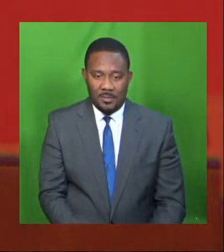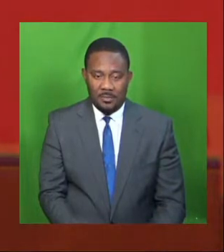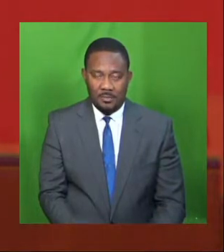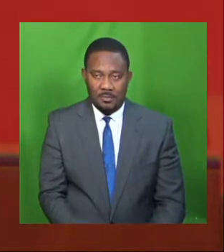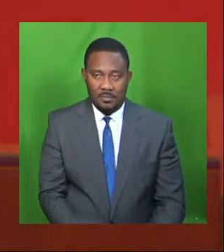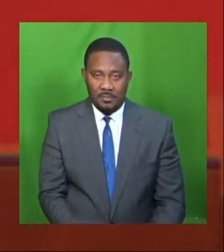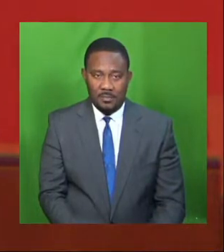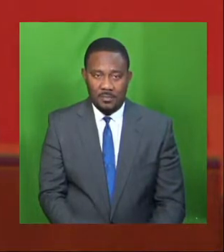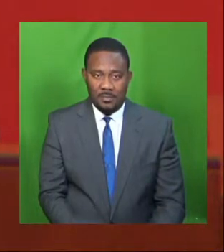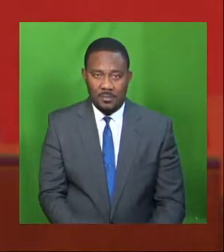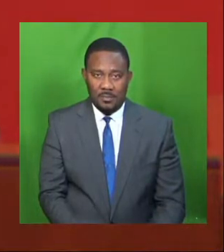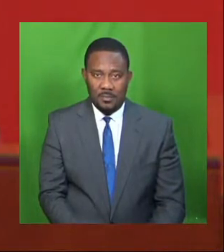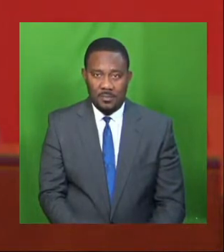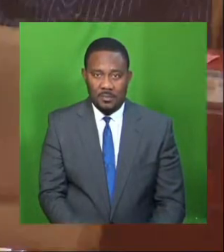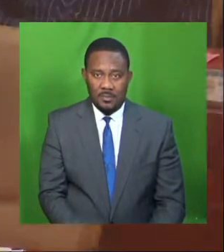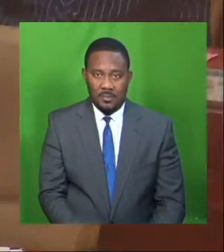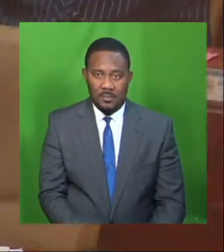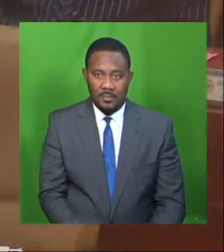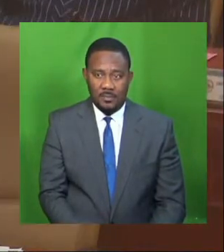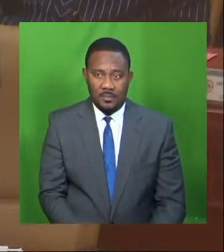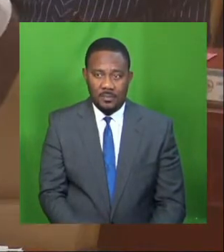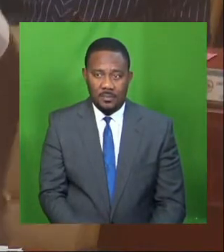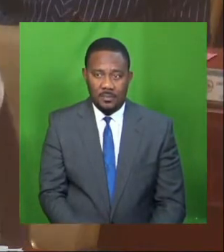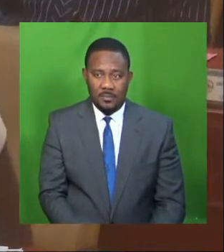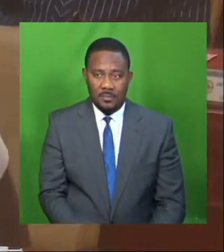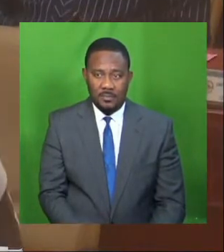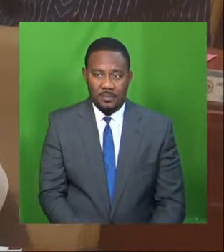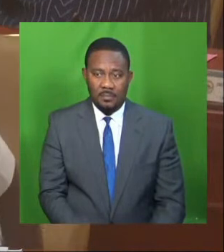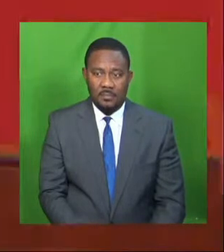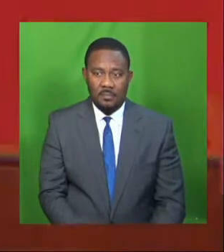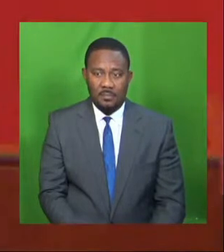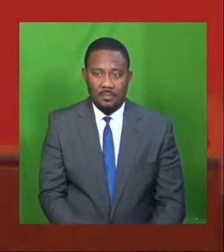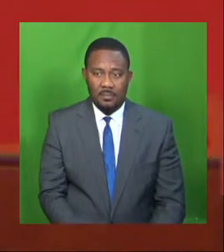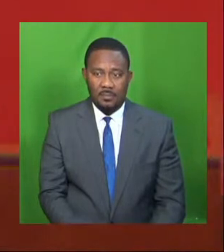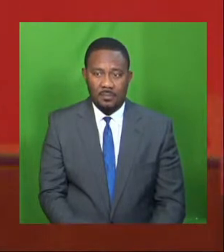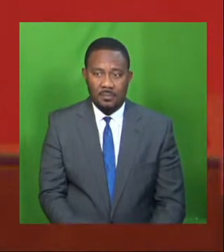to take item A and B.